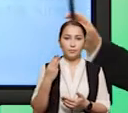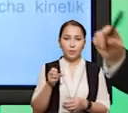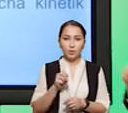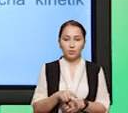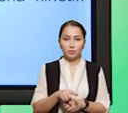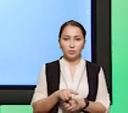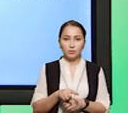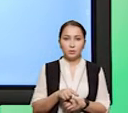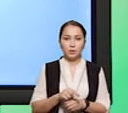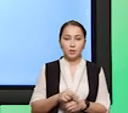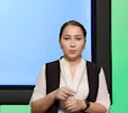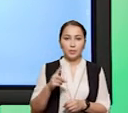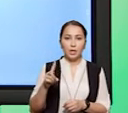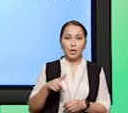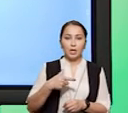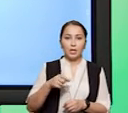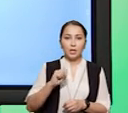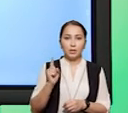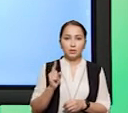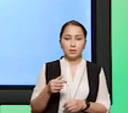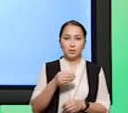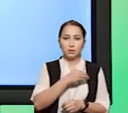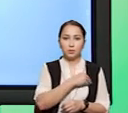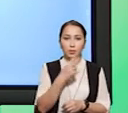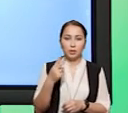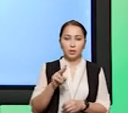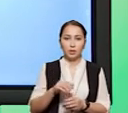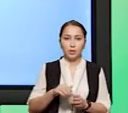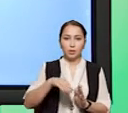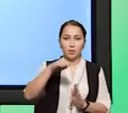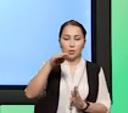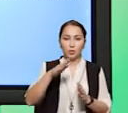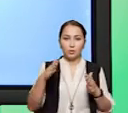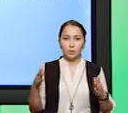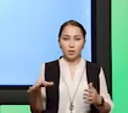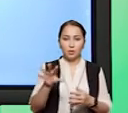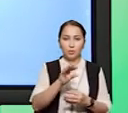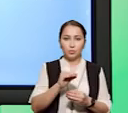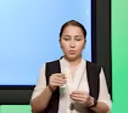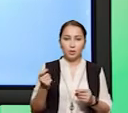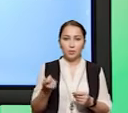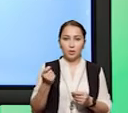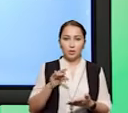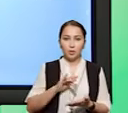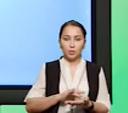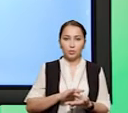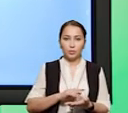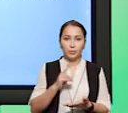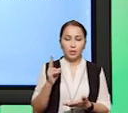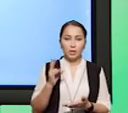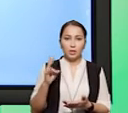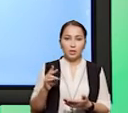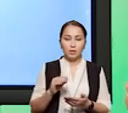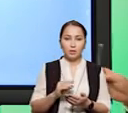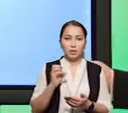Uchinchi topshiriq: gazning absolyut temperaturasi 2 marta ortganda undagi molekulalarning o'rtacha kinetik